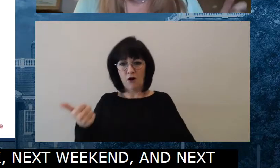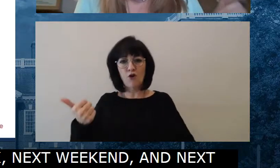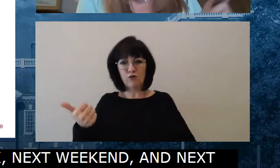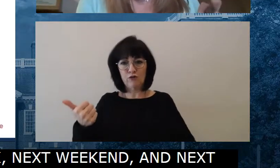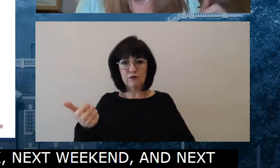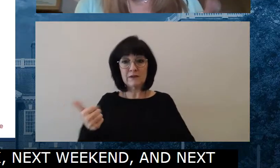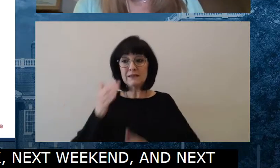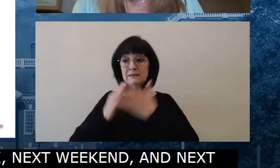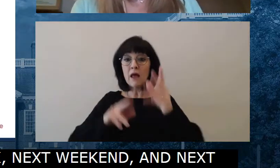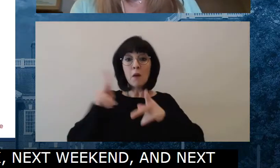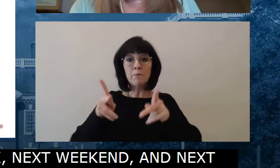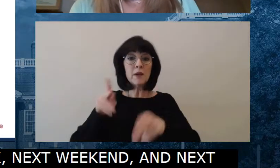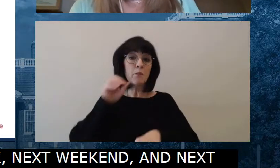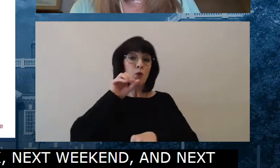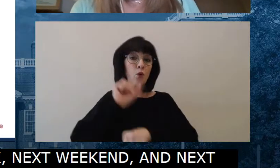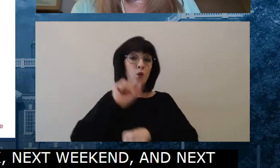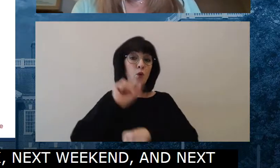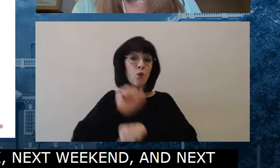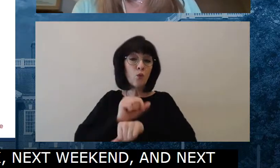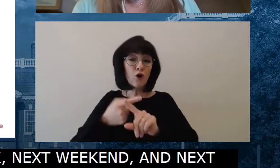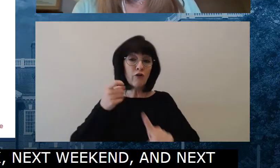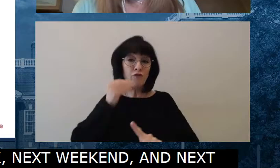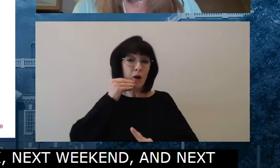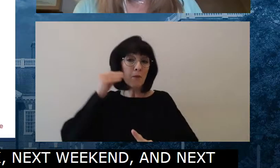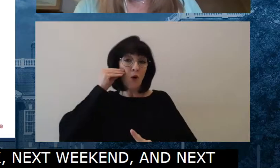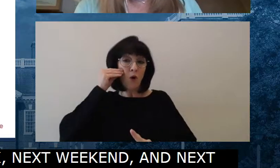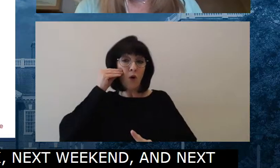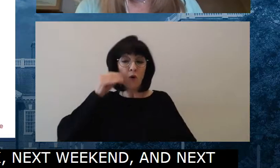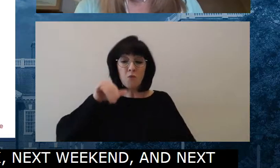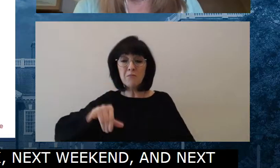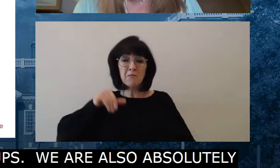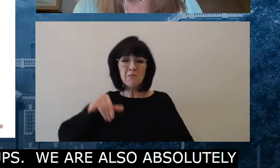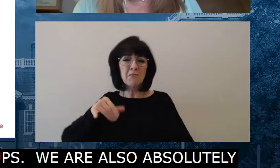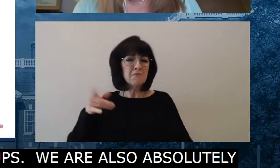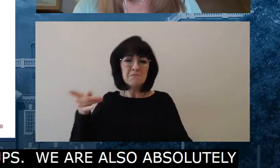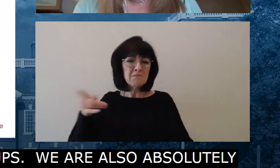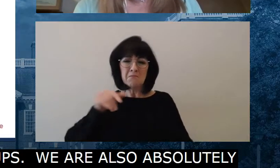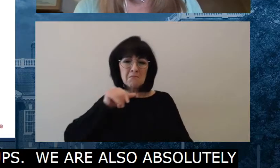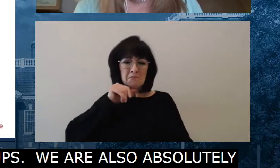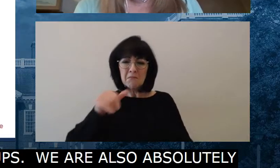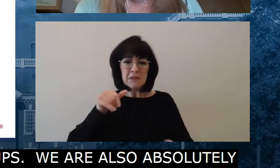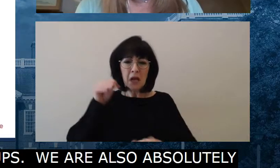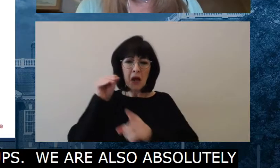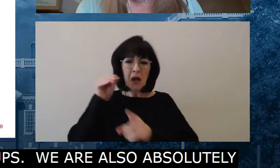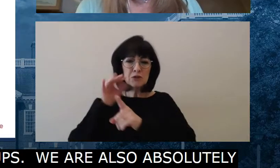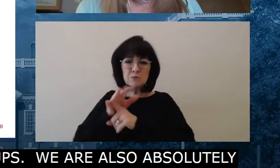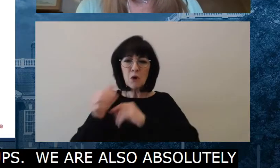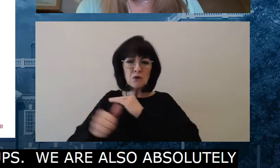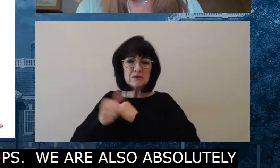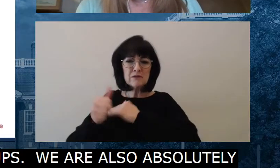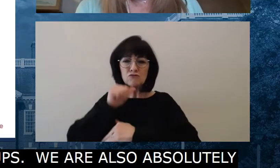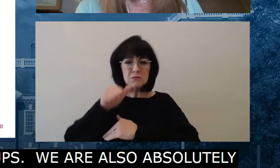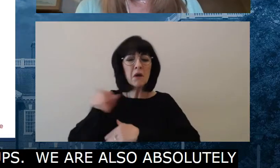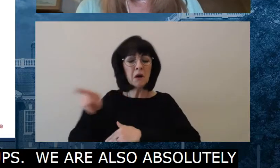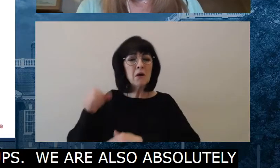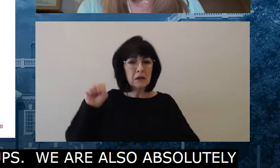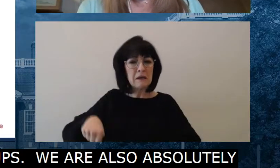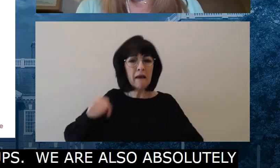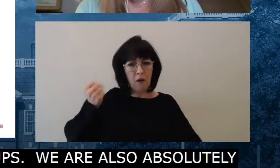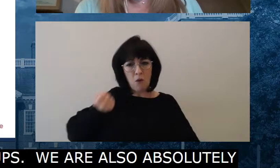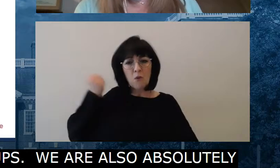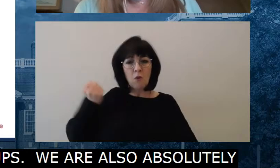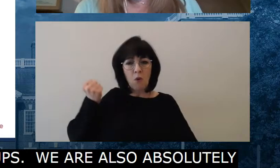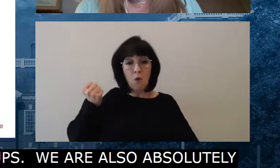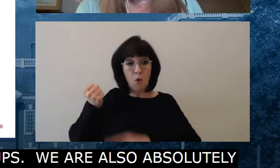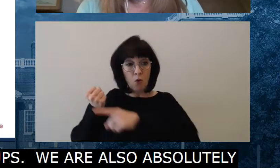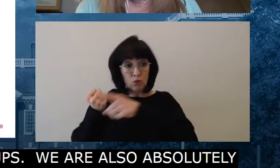to continue to focus on our underserved communities and those that we know who aren't well served by large